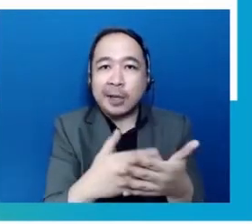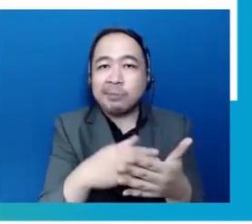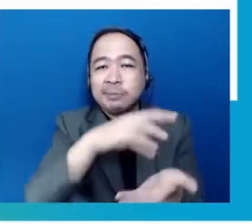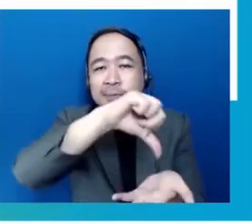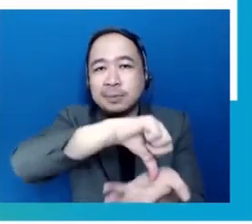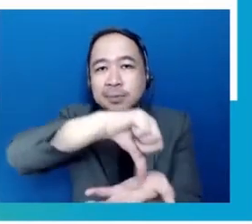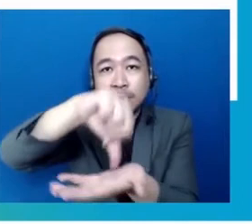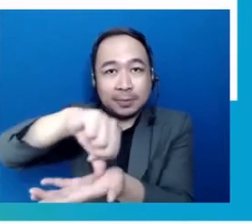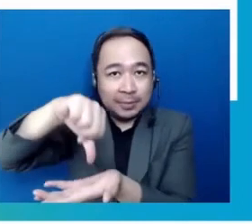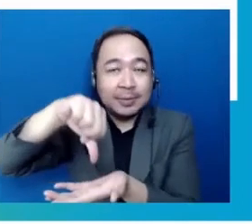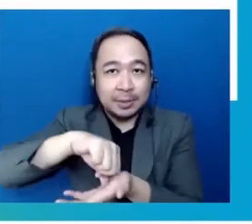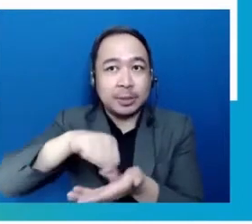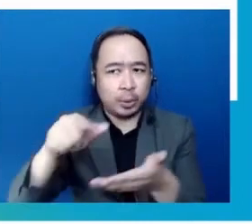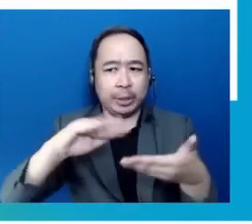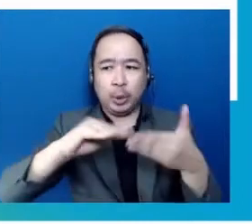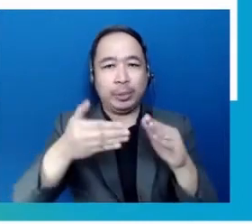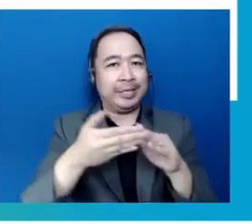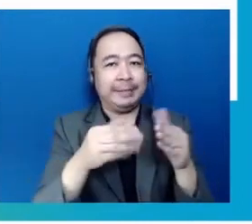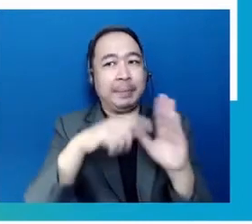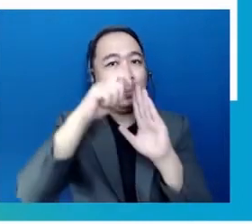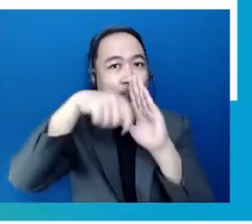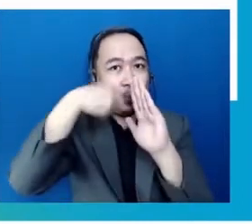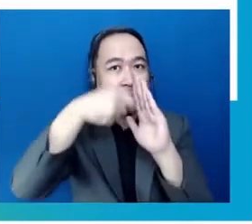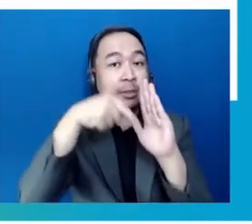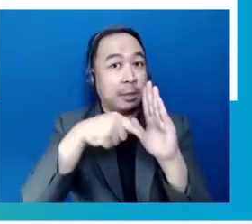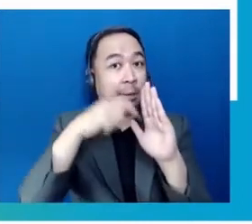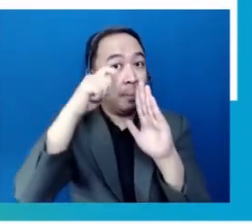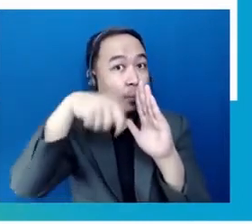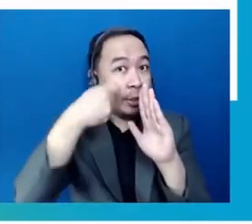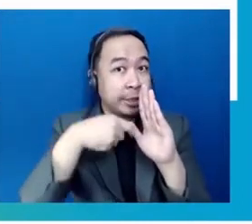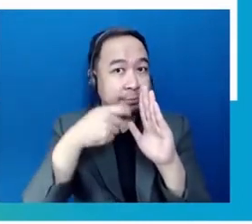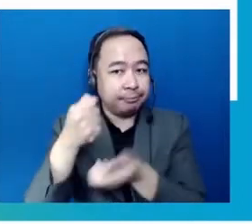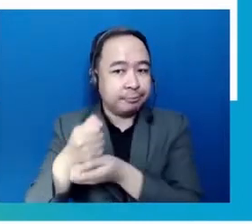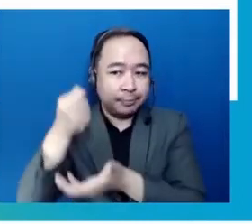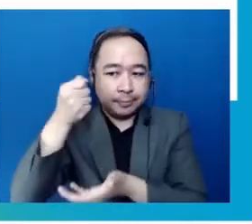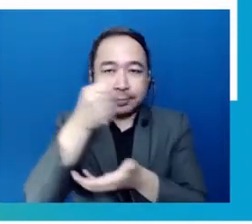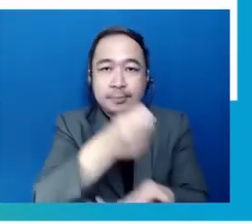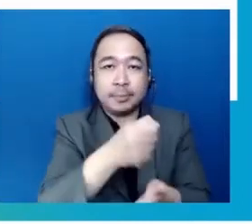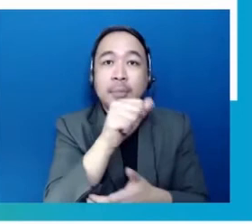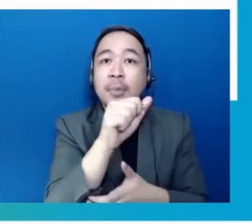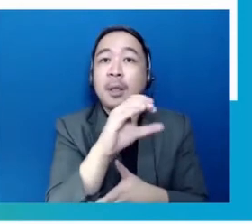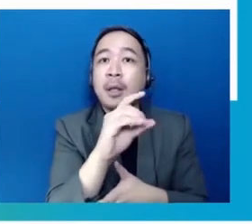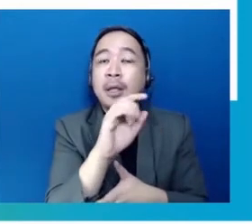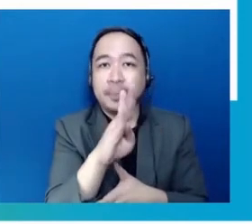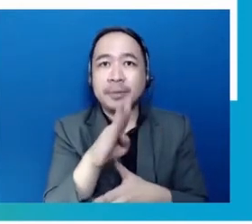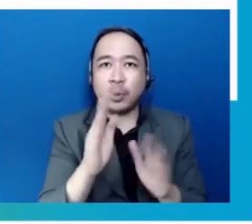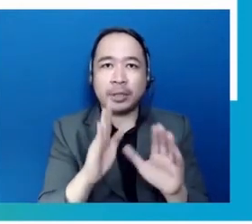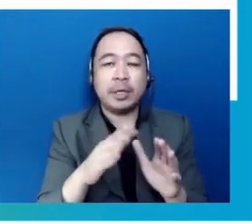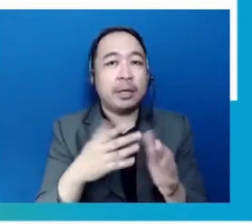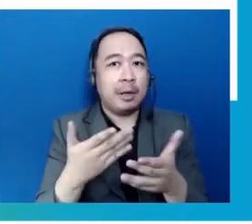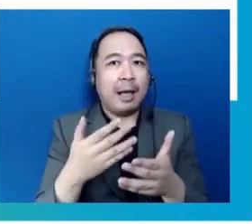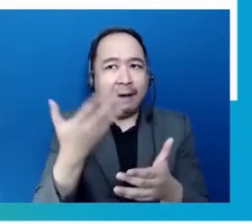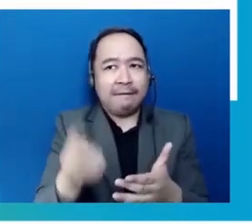through community-led projects. This project is funded by the ADB through the Urban Climate Change Resilience Trust Fund, that